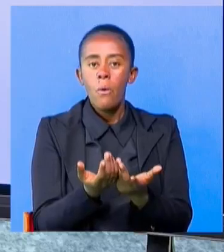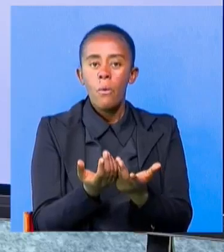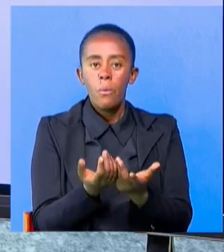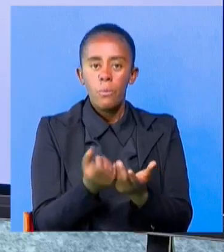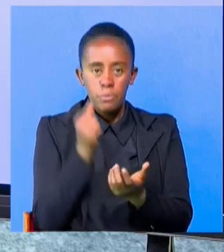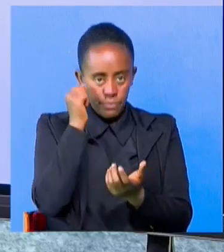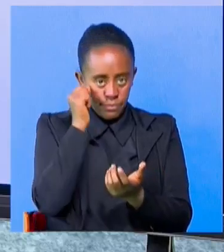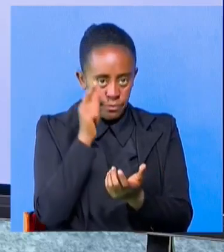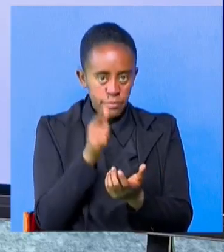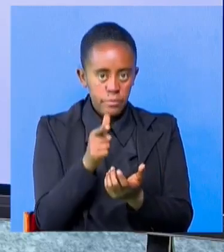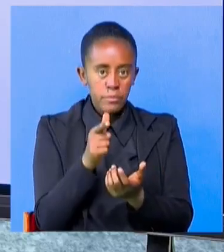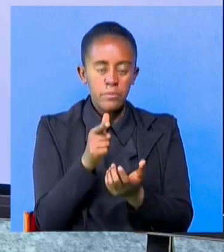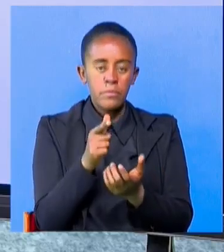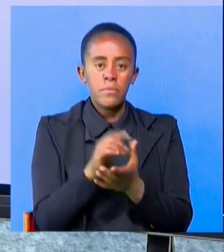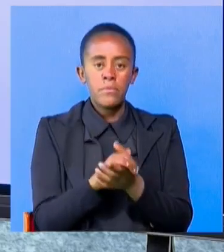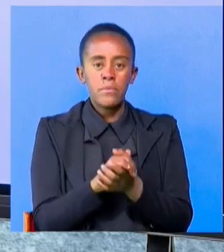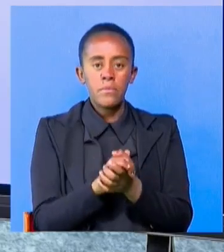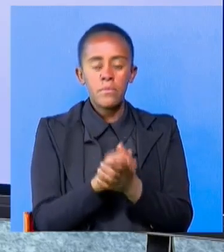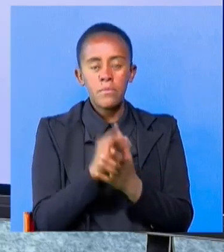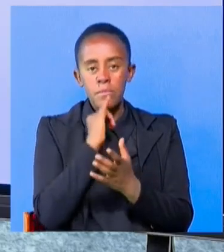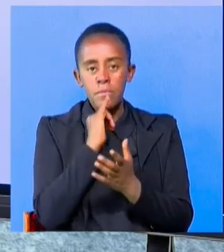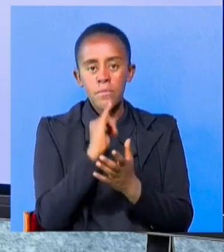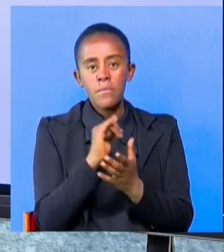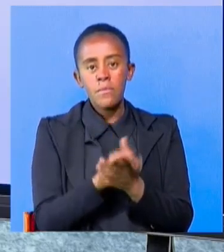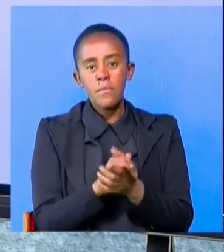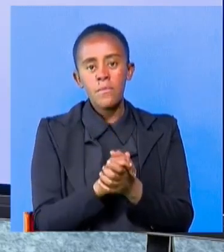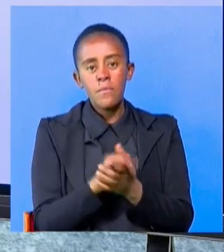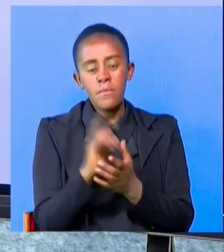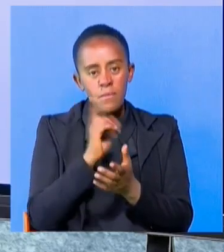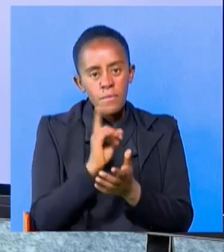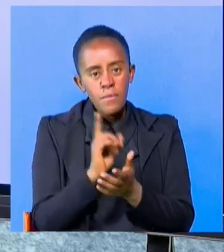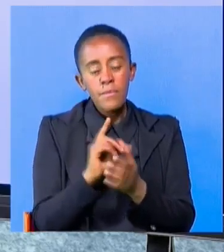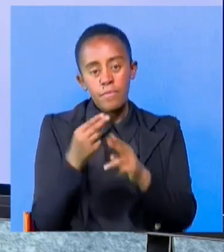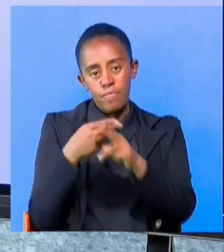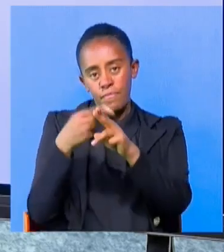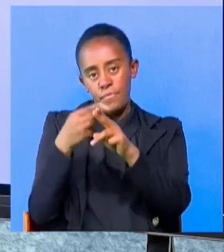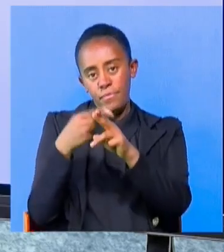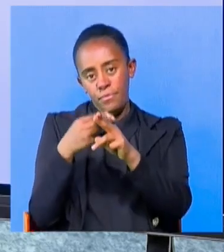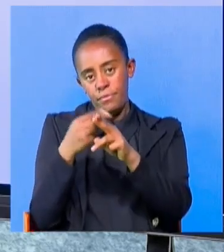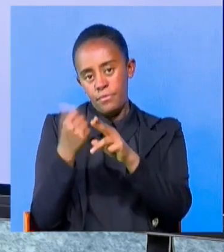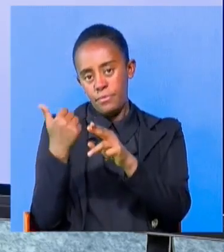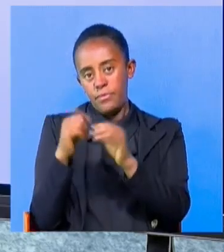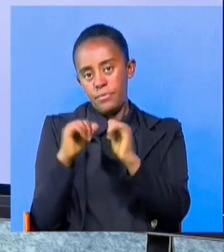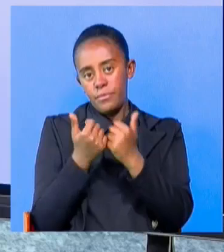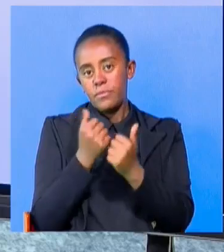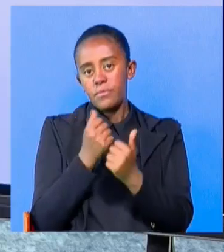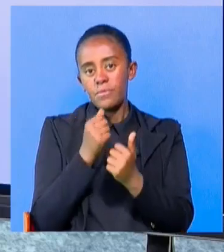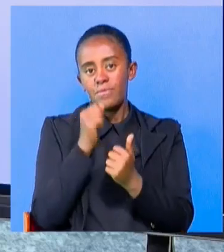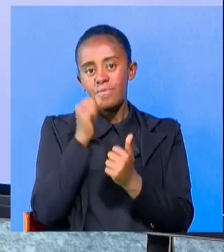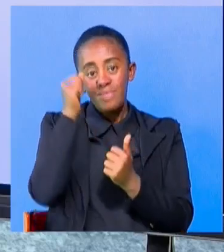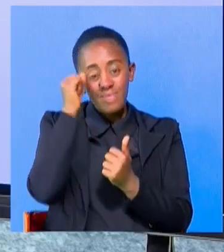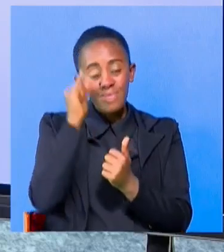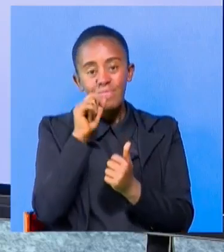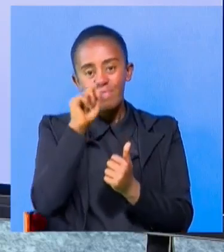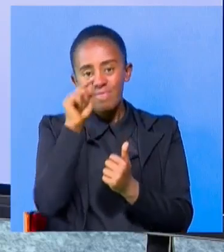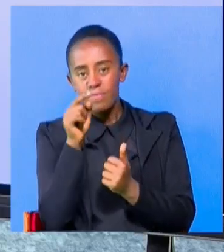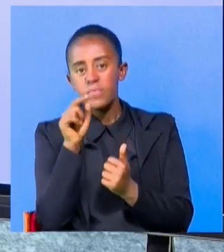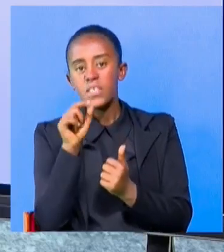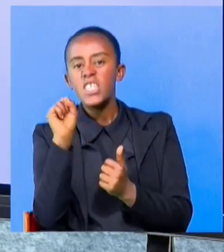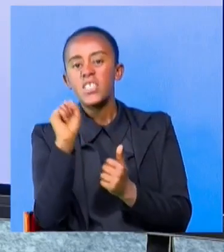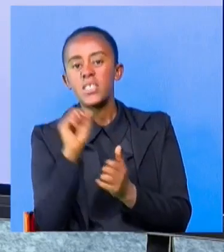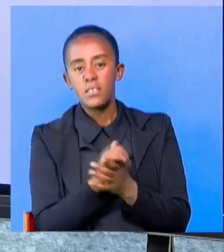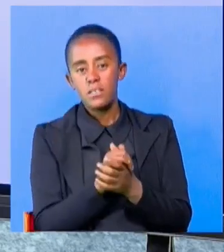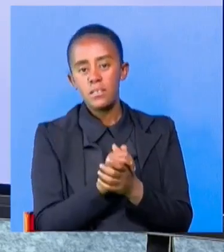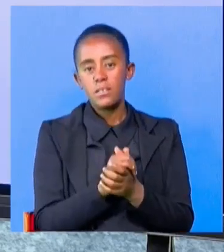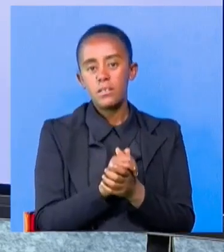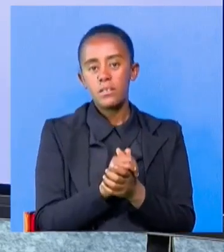he is. This is a contraction form of the word he is. What about